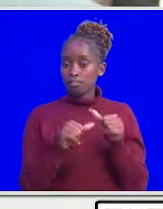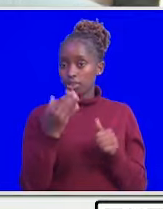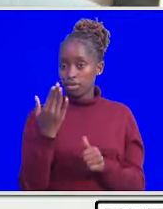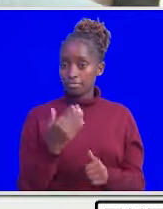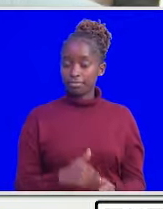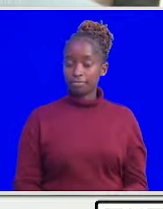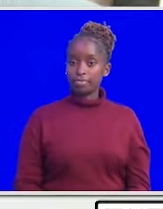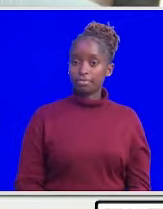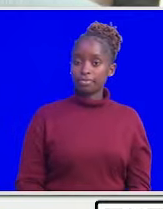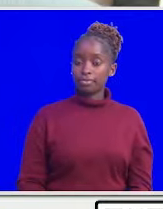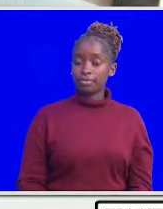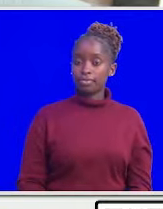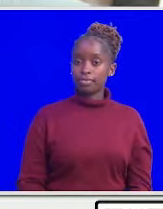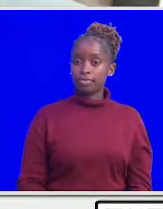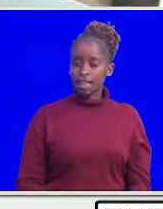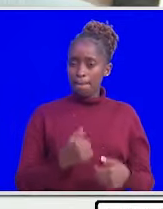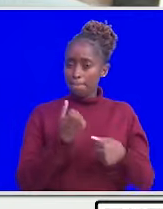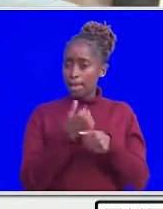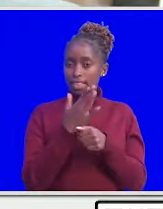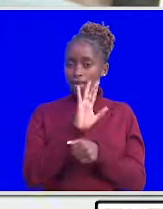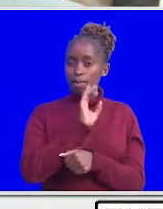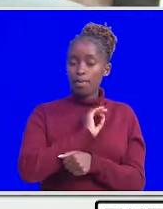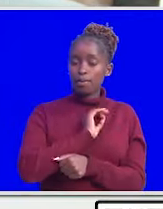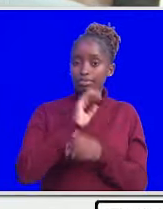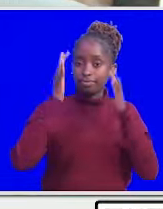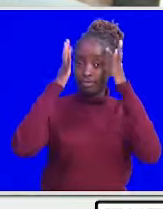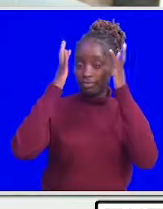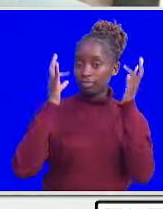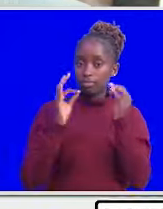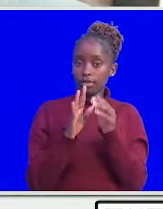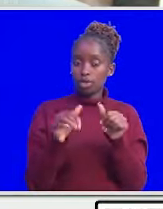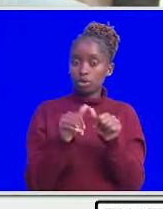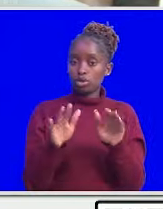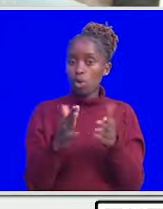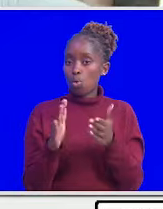Delaru made its own decision to close down.